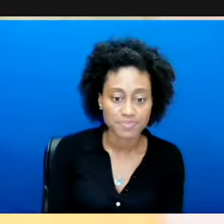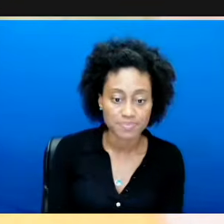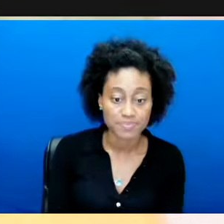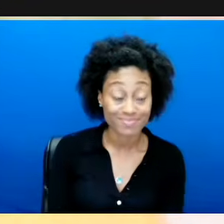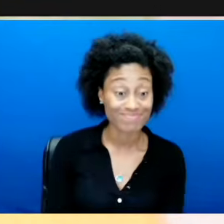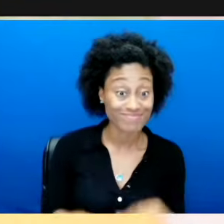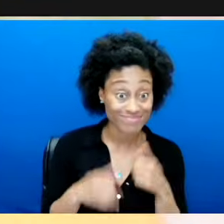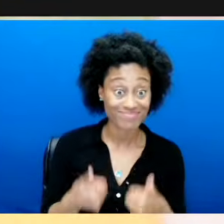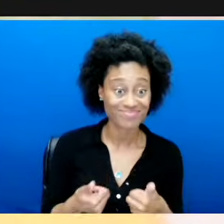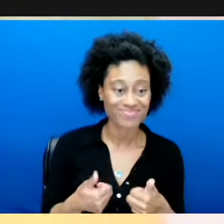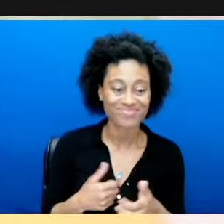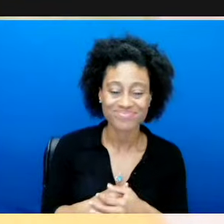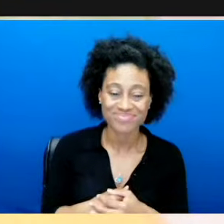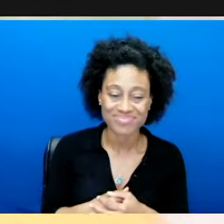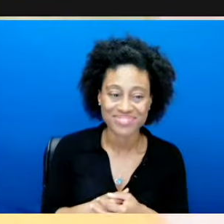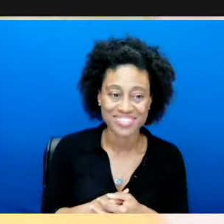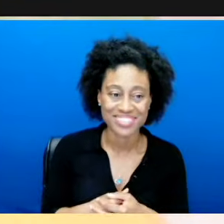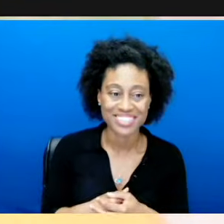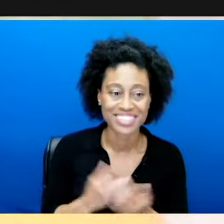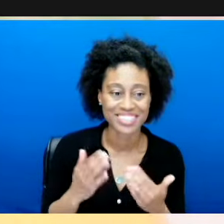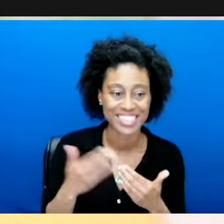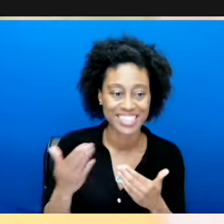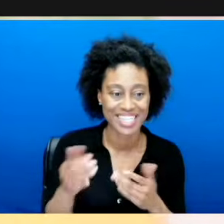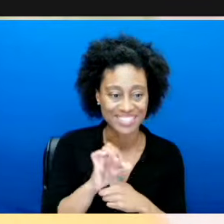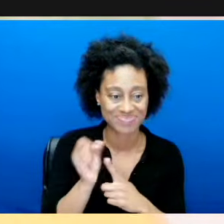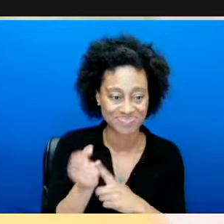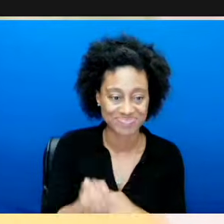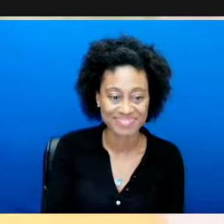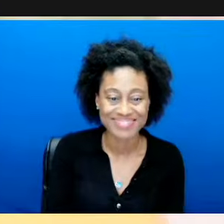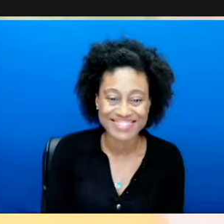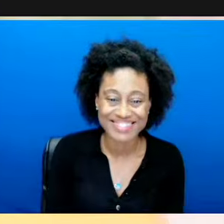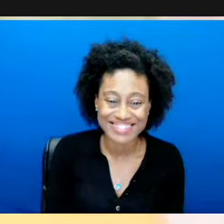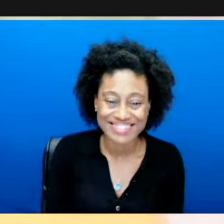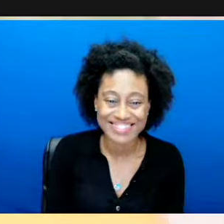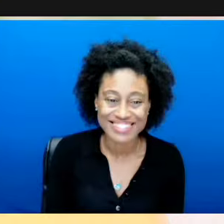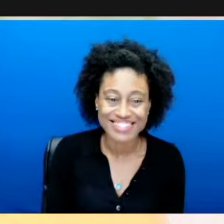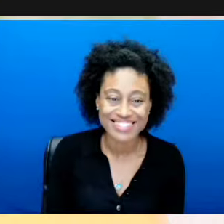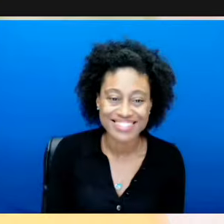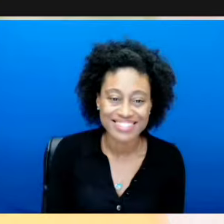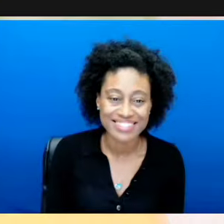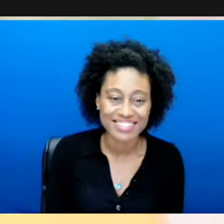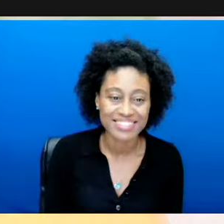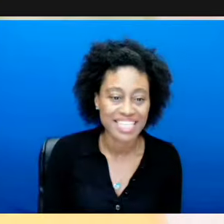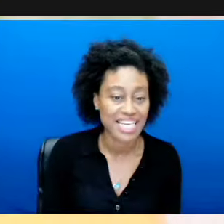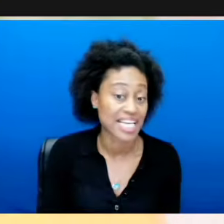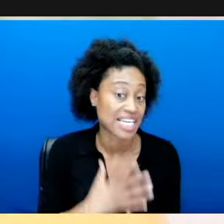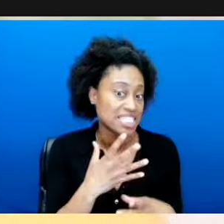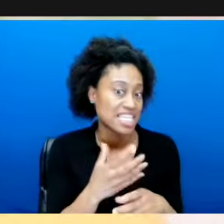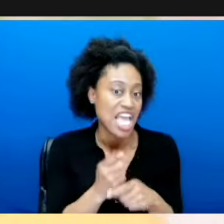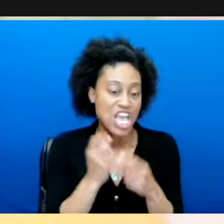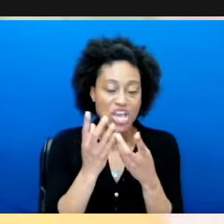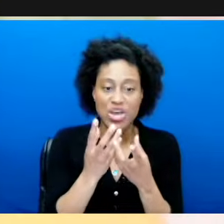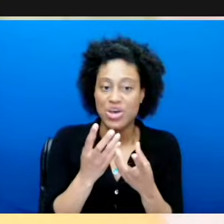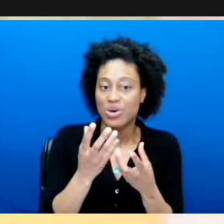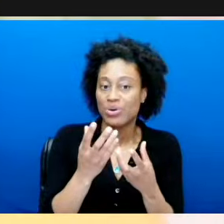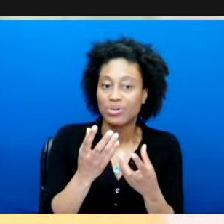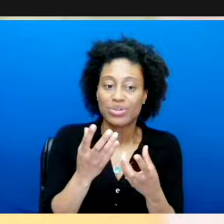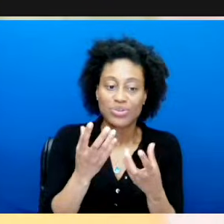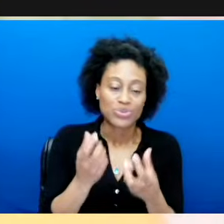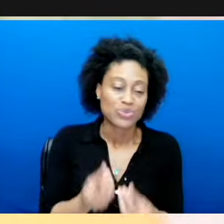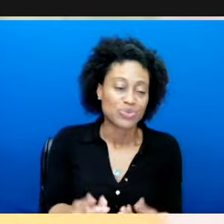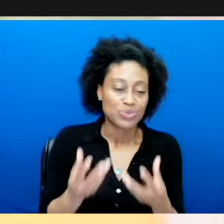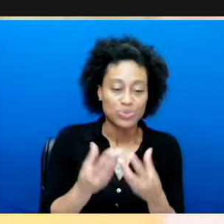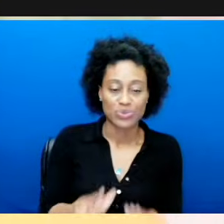Alrighty, for our next scenario, let's talk about getting a creamy baked macaroni and